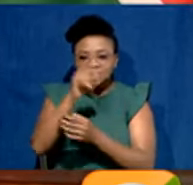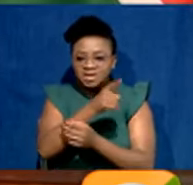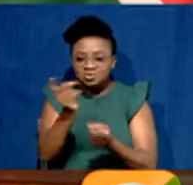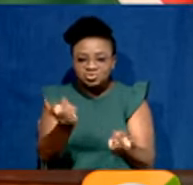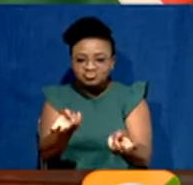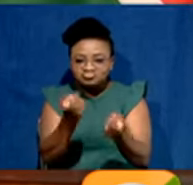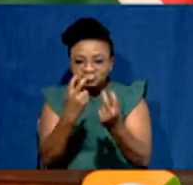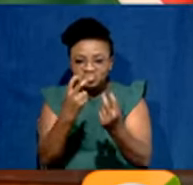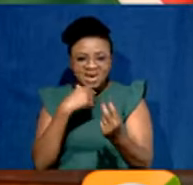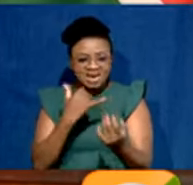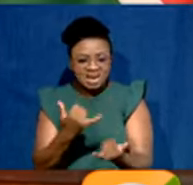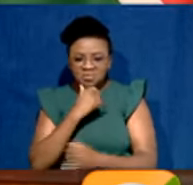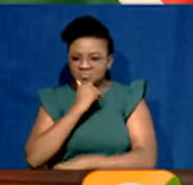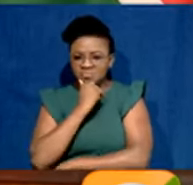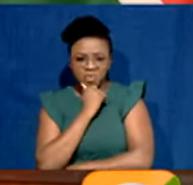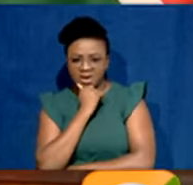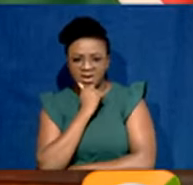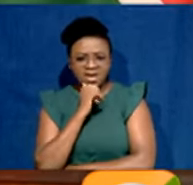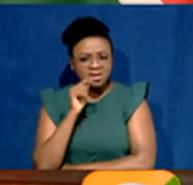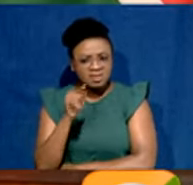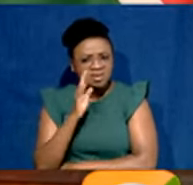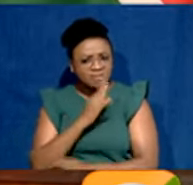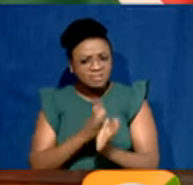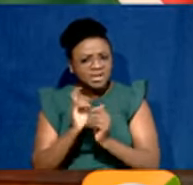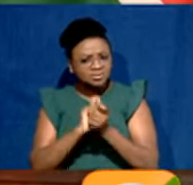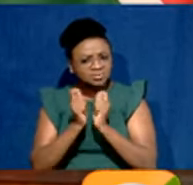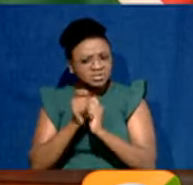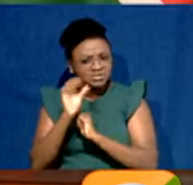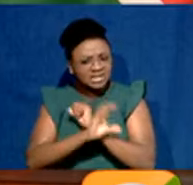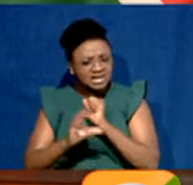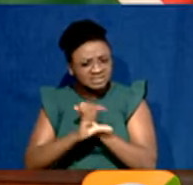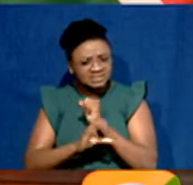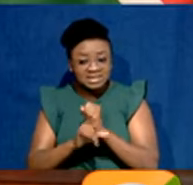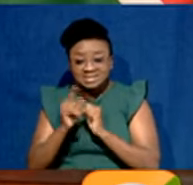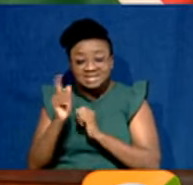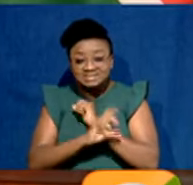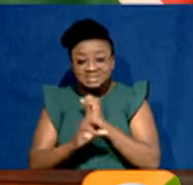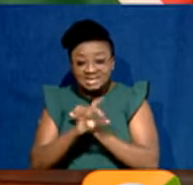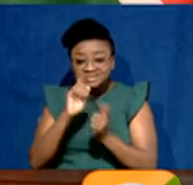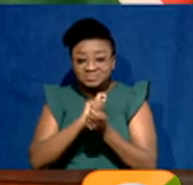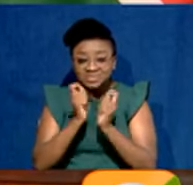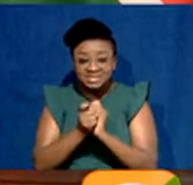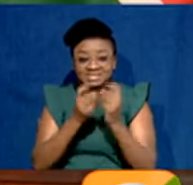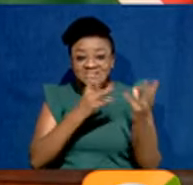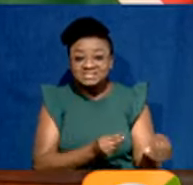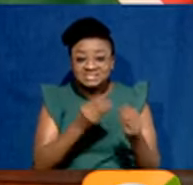But you know, that's how we're going to change a country. Changing a country is not a walk in the park.